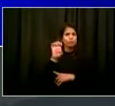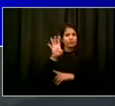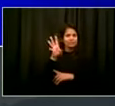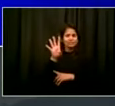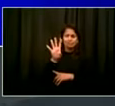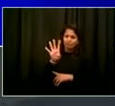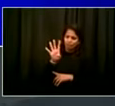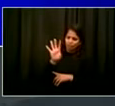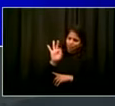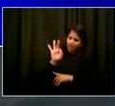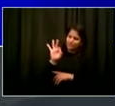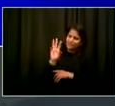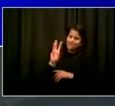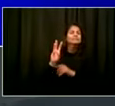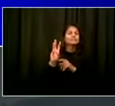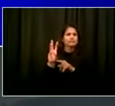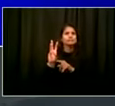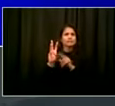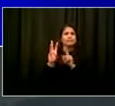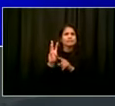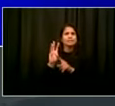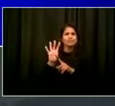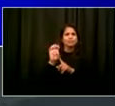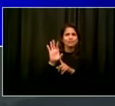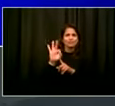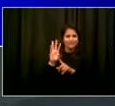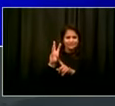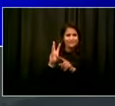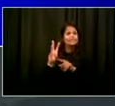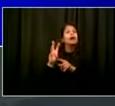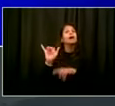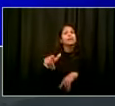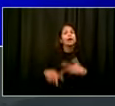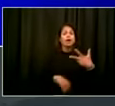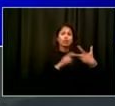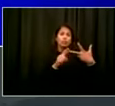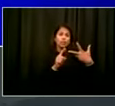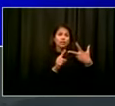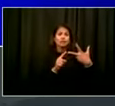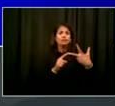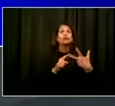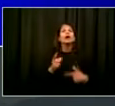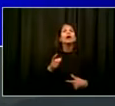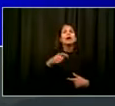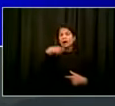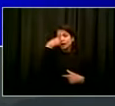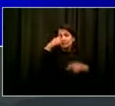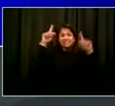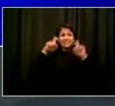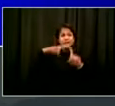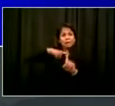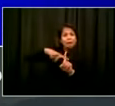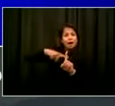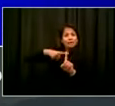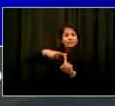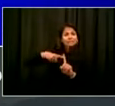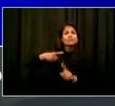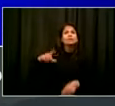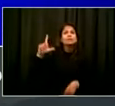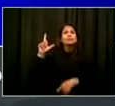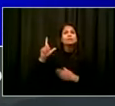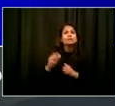of people tested citywide positive for COVID-19. Threshold, 5%. Today's report, 2.52%. And today's seven-day